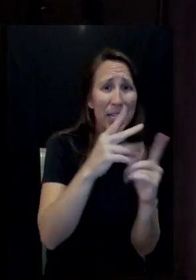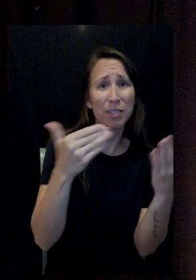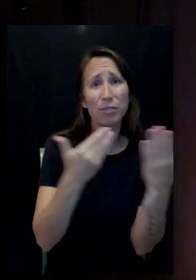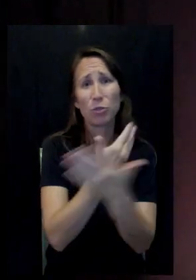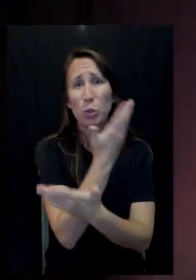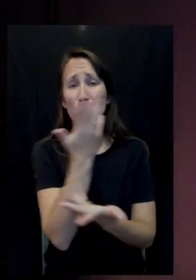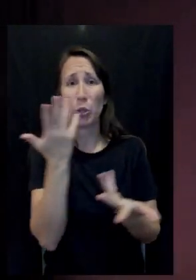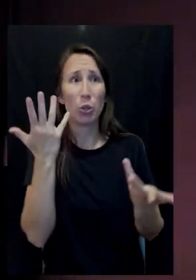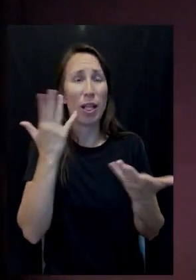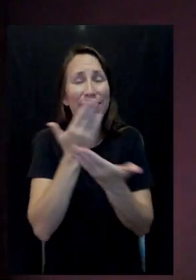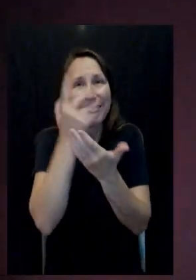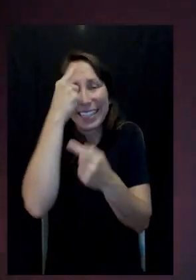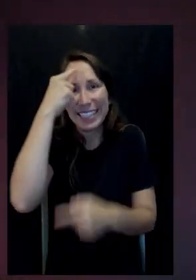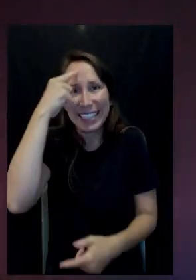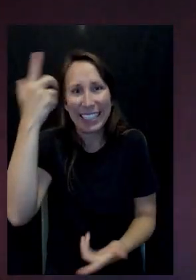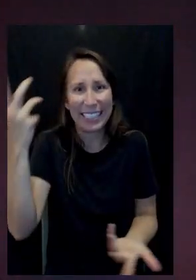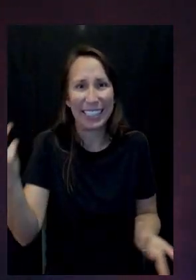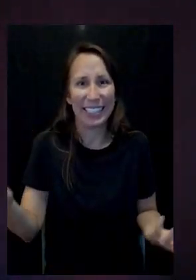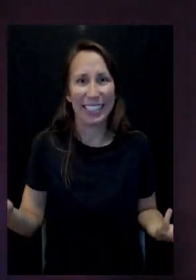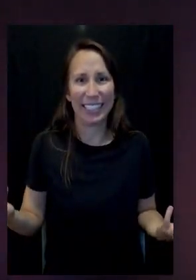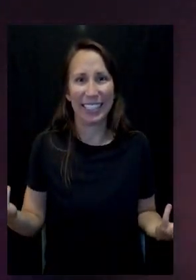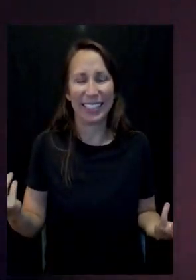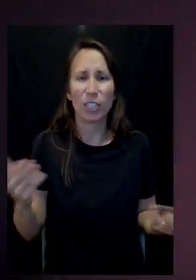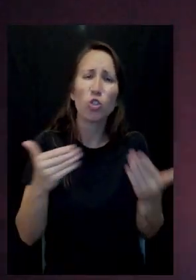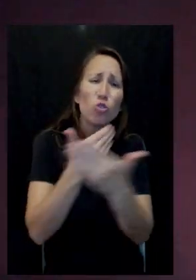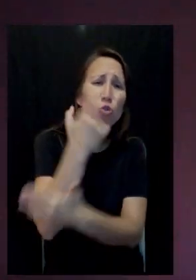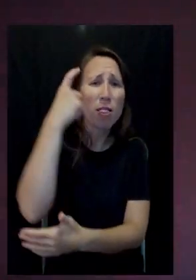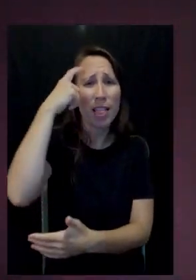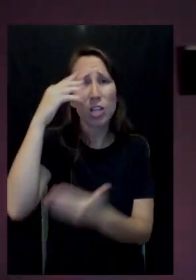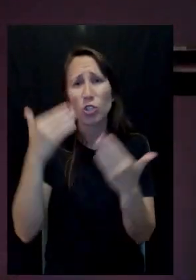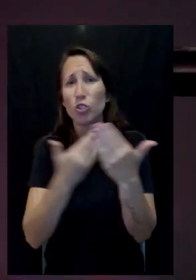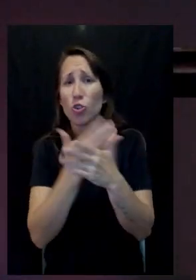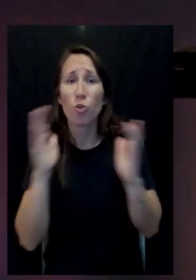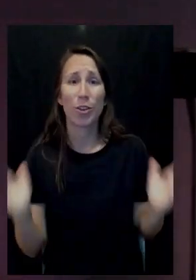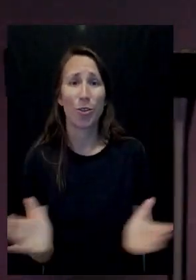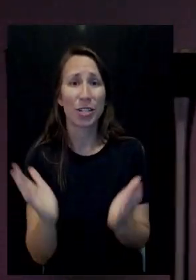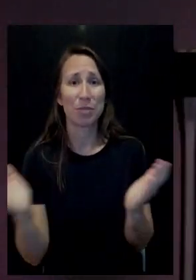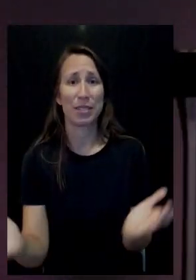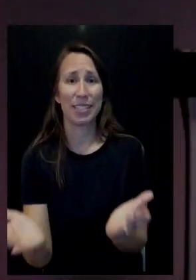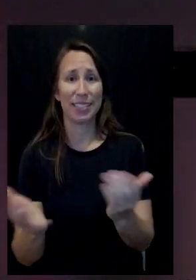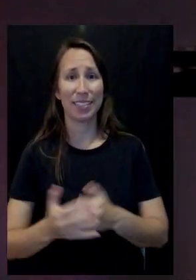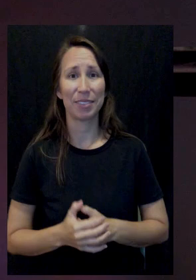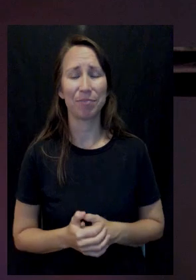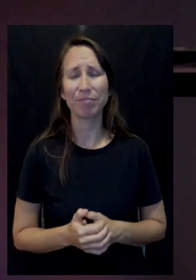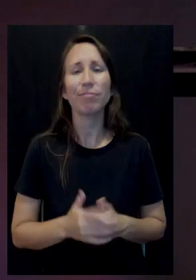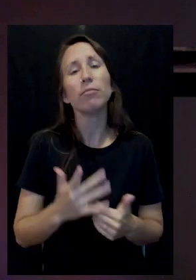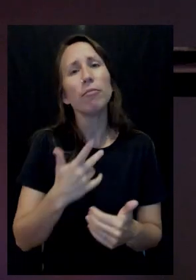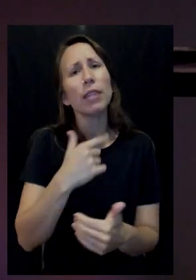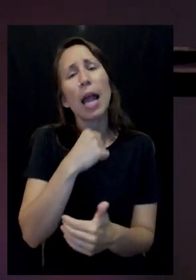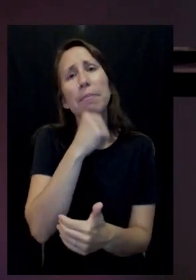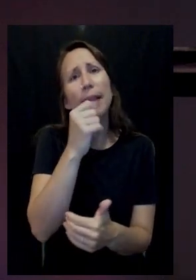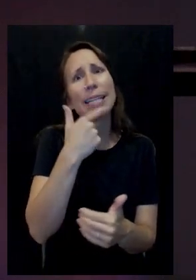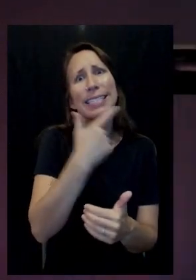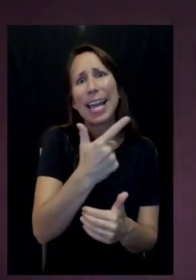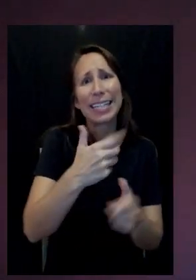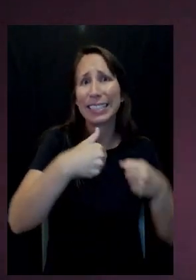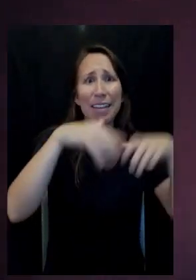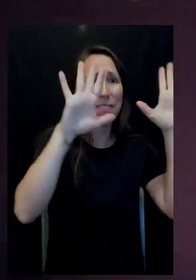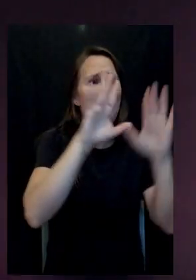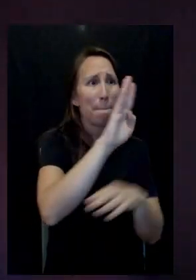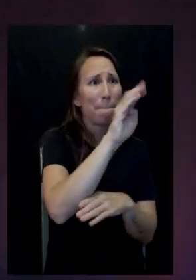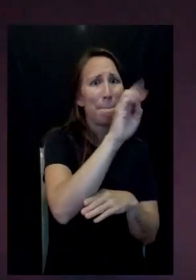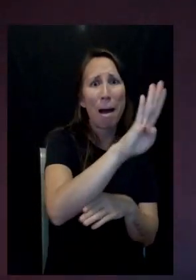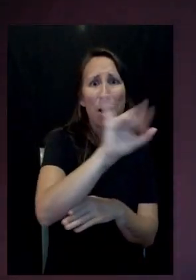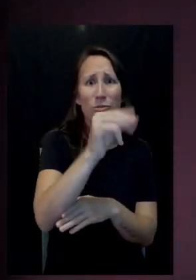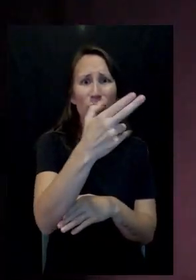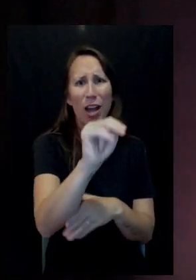new angle, new thinking, new thoughts, new encouragement. I'm not saying you give up on